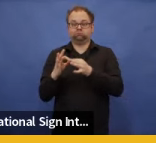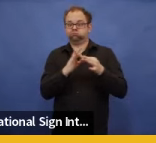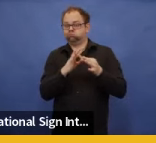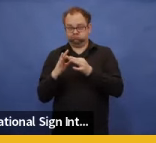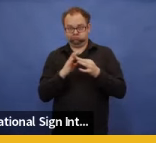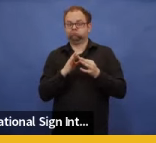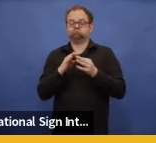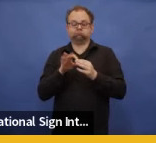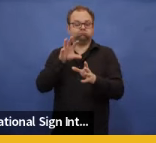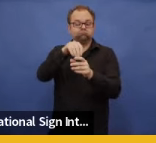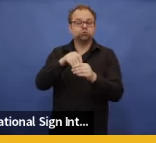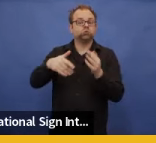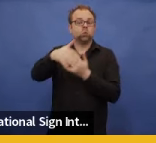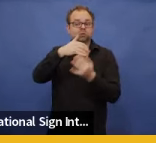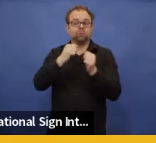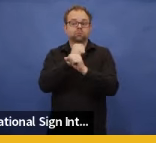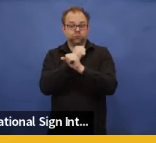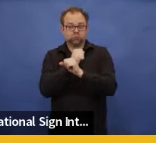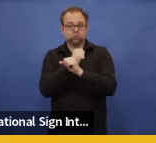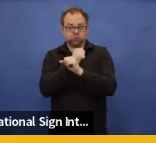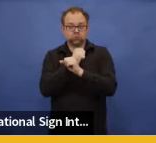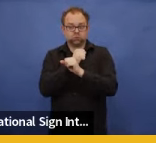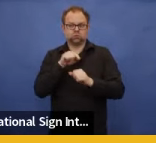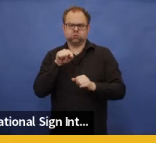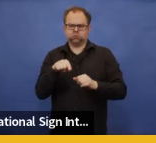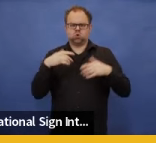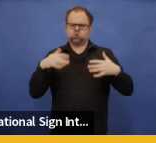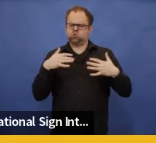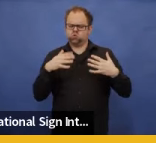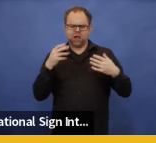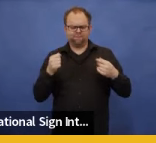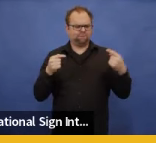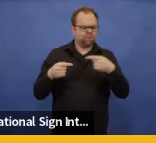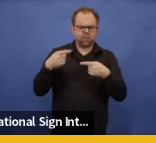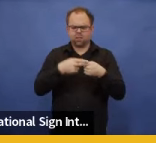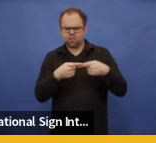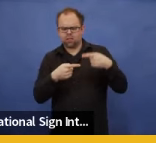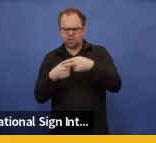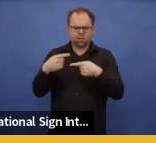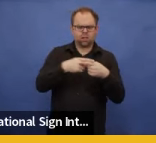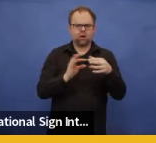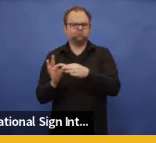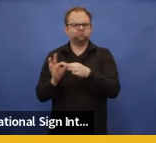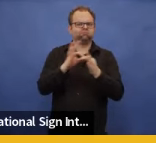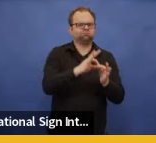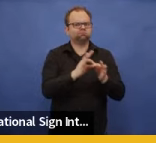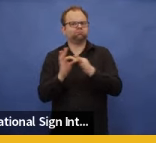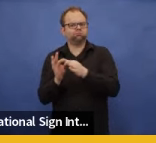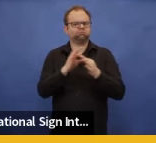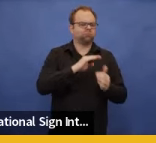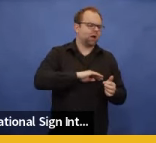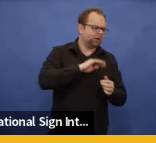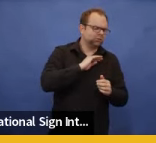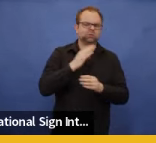Zoom function. Throughout the session, if you want to ask any technical questions to any of the speakers or to